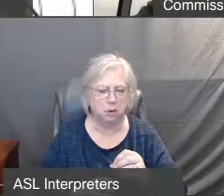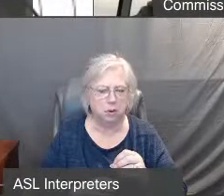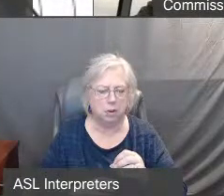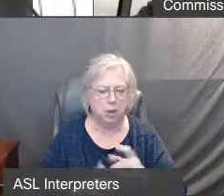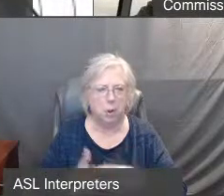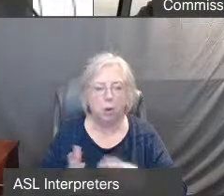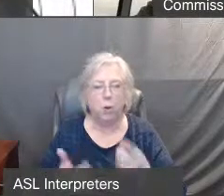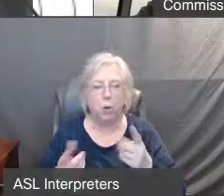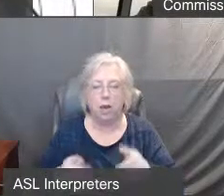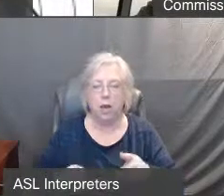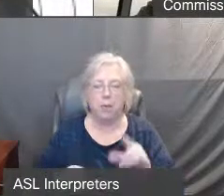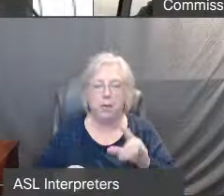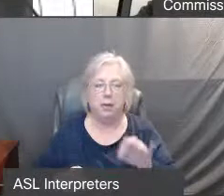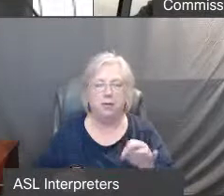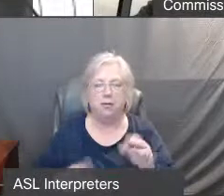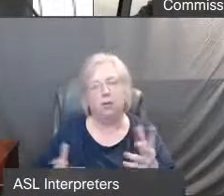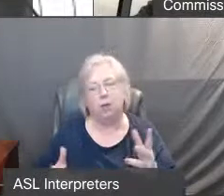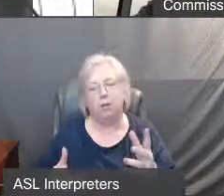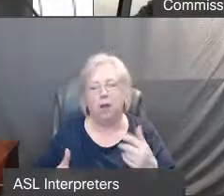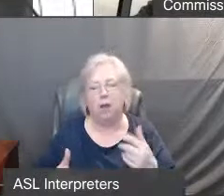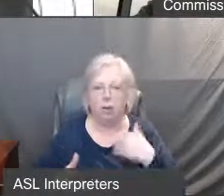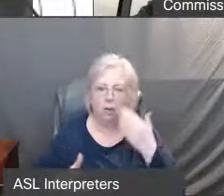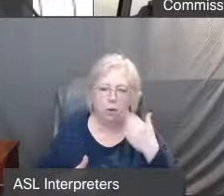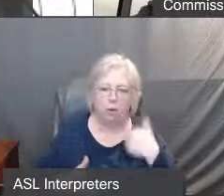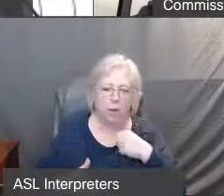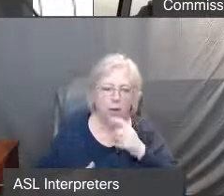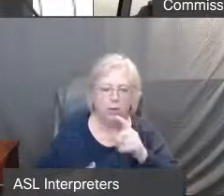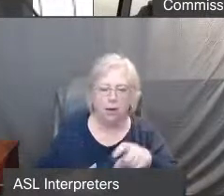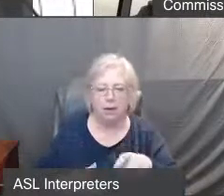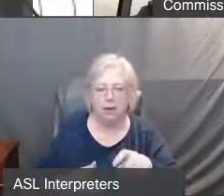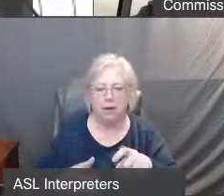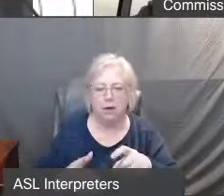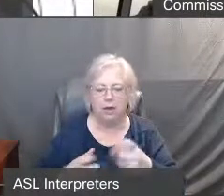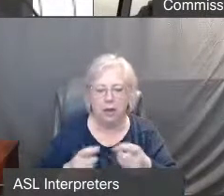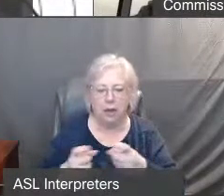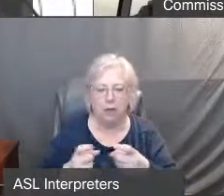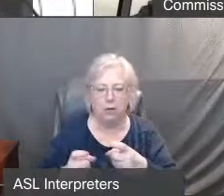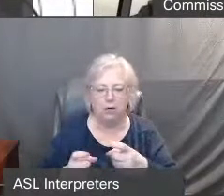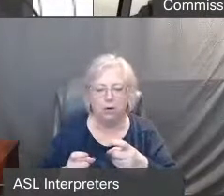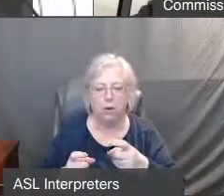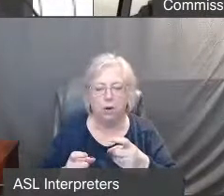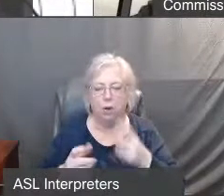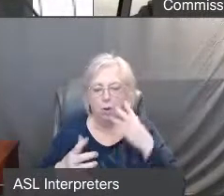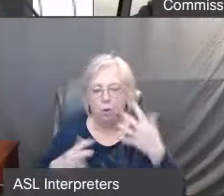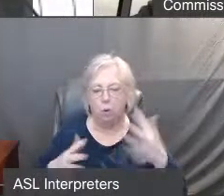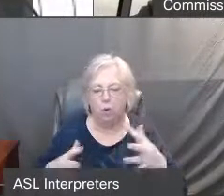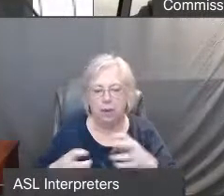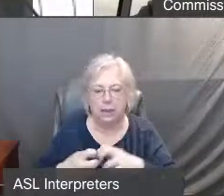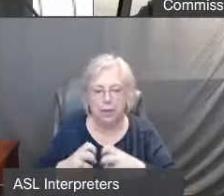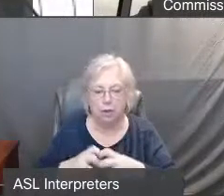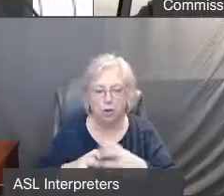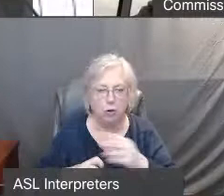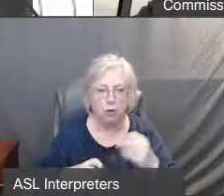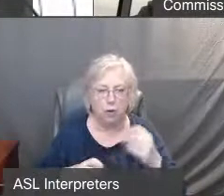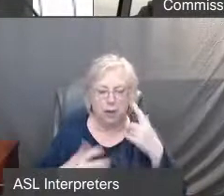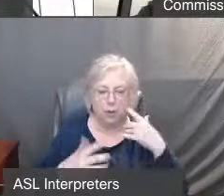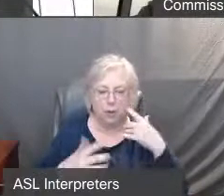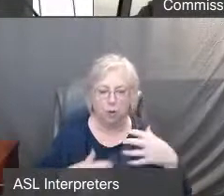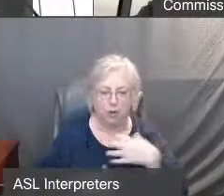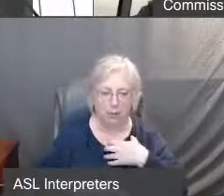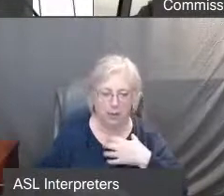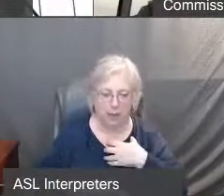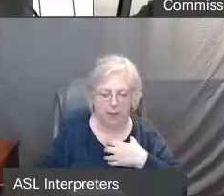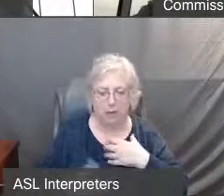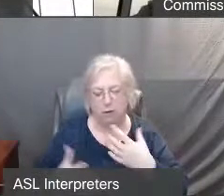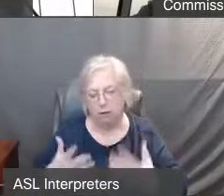handle noise issues and noise complaints through the city, but my question is, so let's assume worst